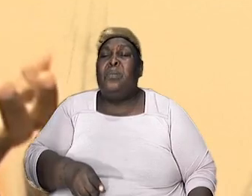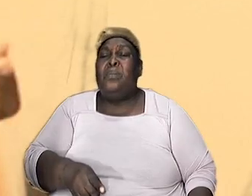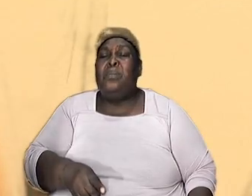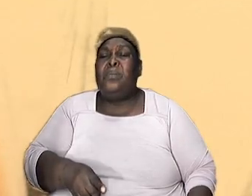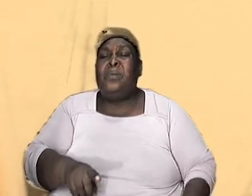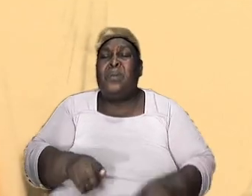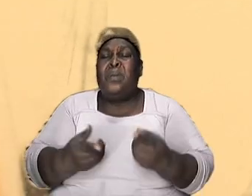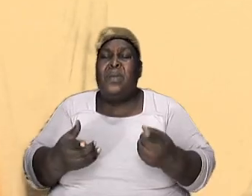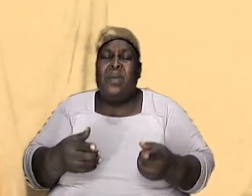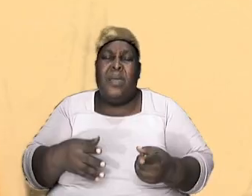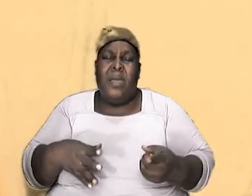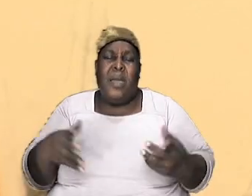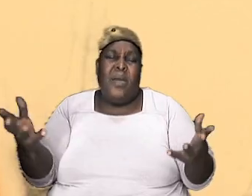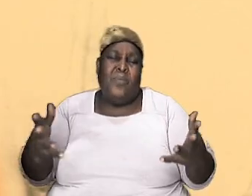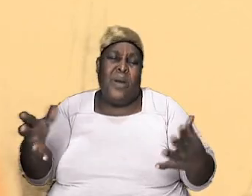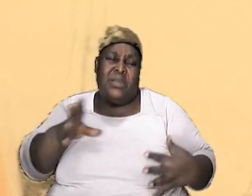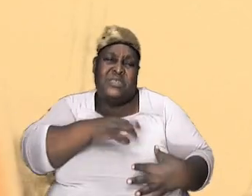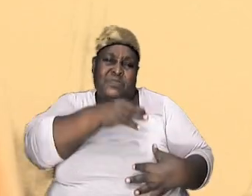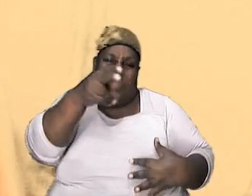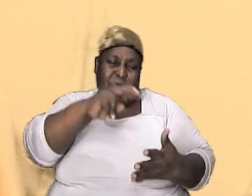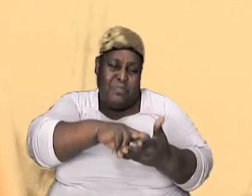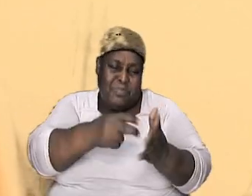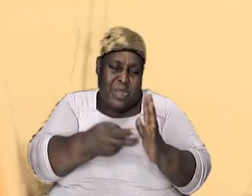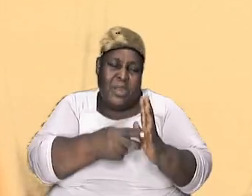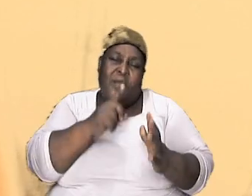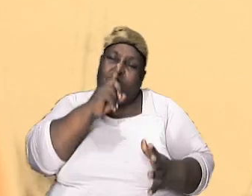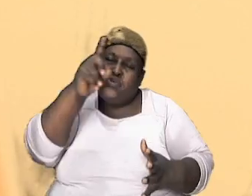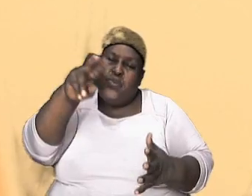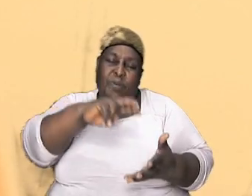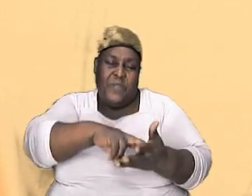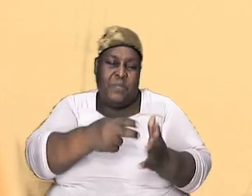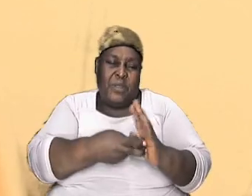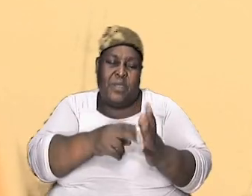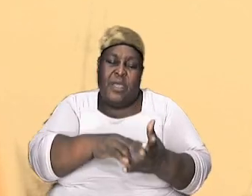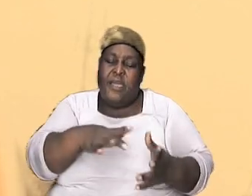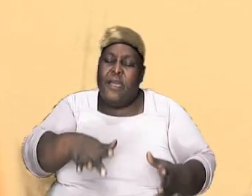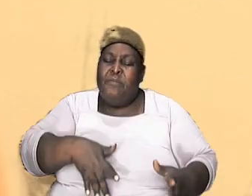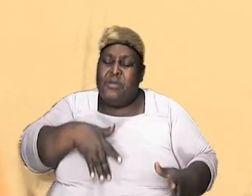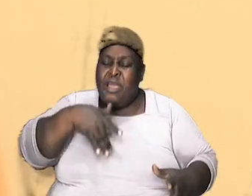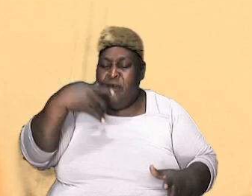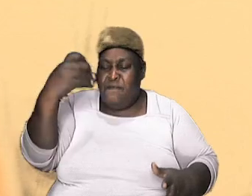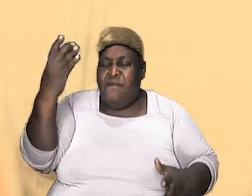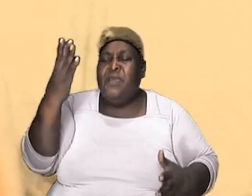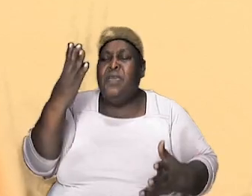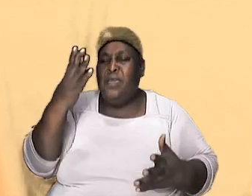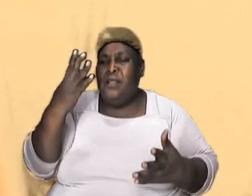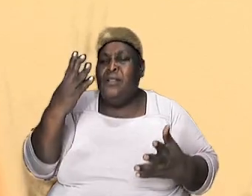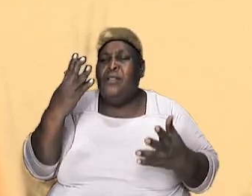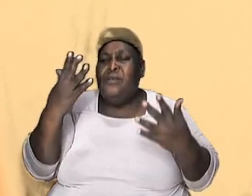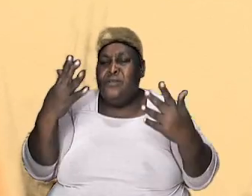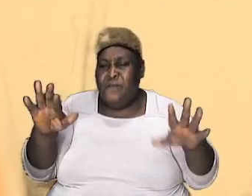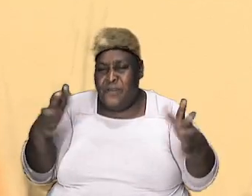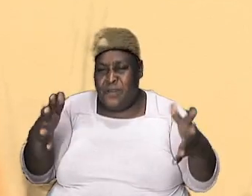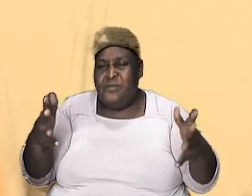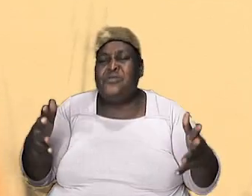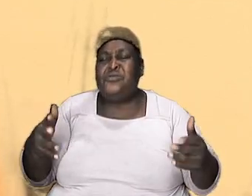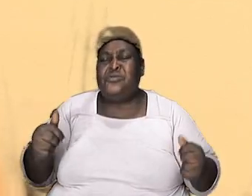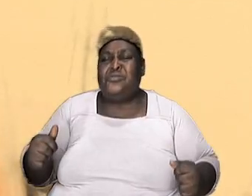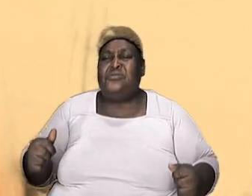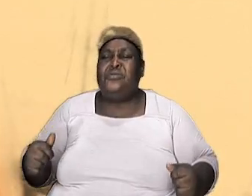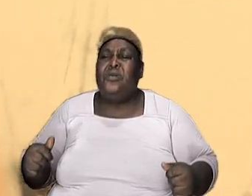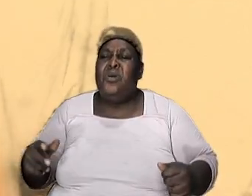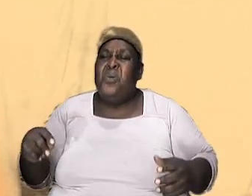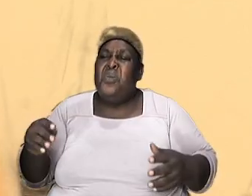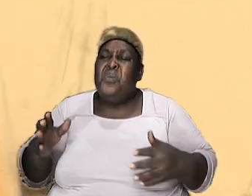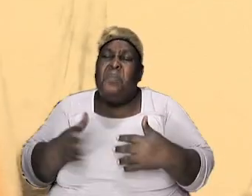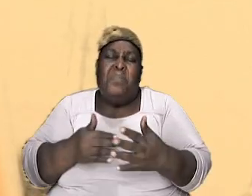spirit mean and what the truth mean and all of these things. But I feel like to stop here tonight and to tell somebody, it doesn't matter